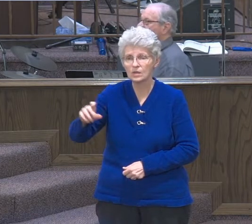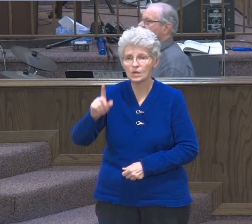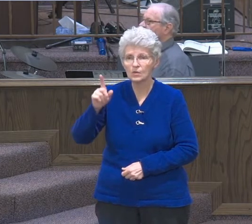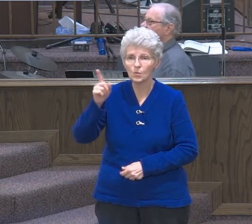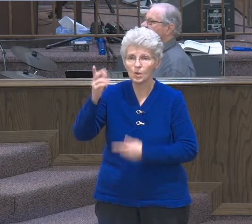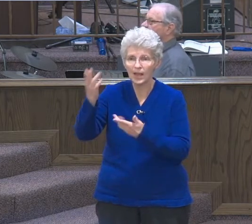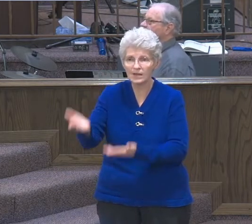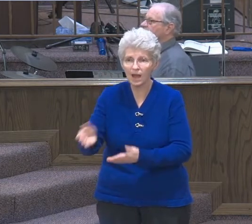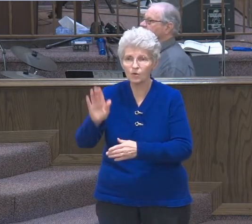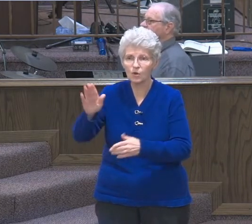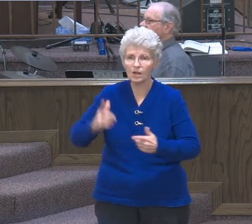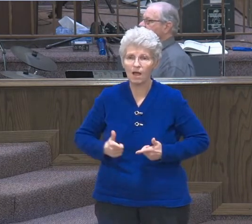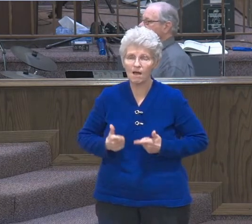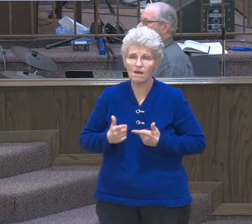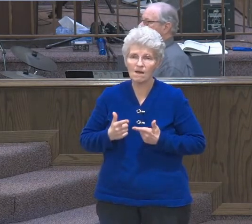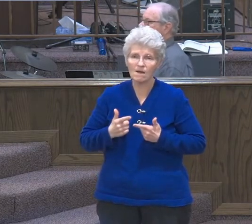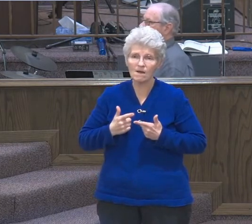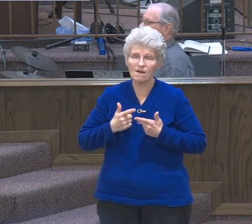cross. You lay down your